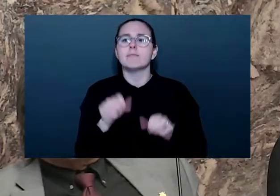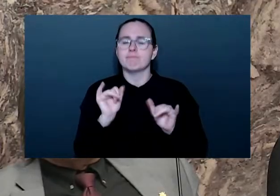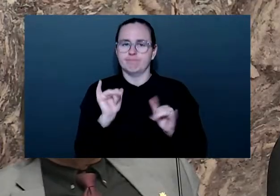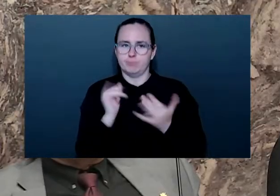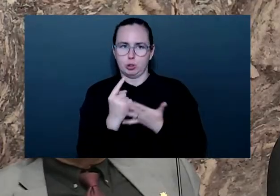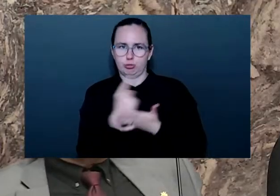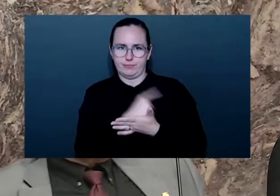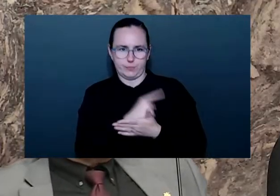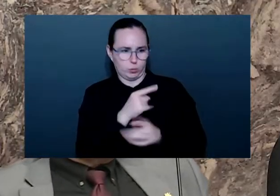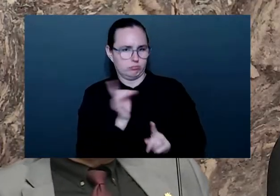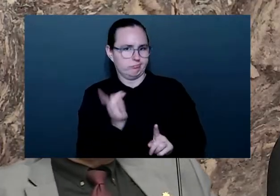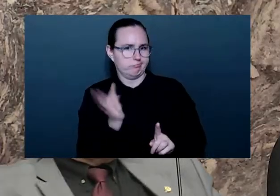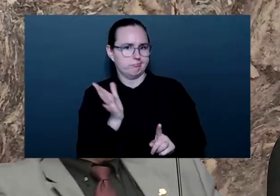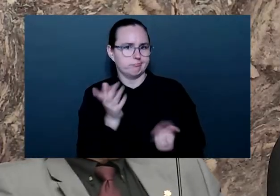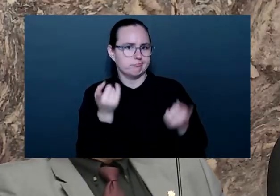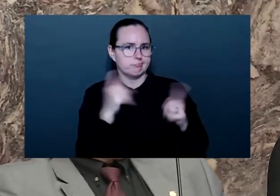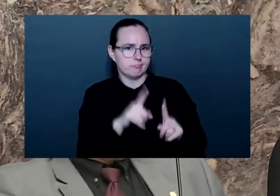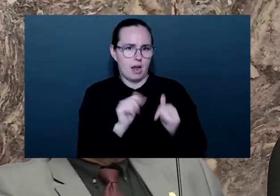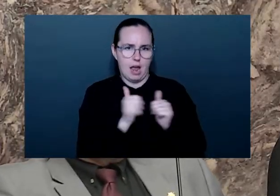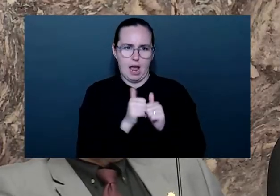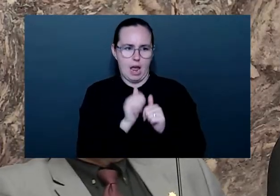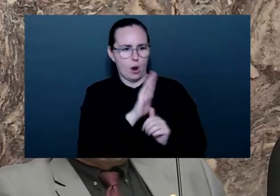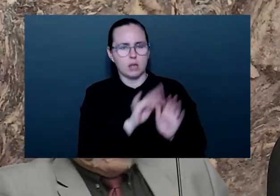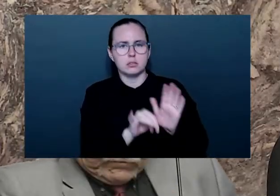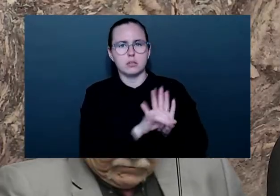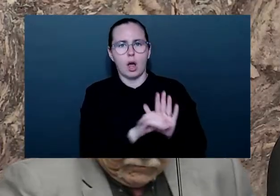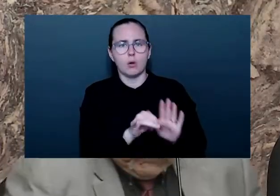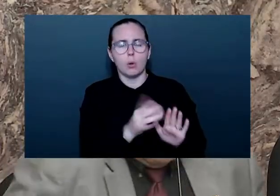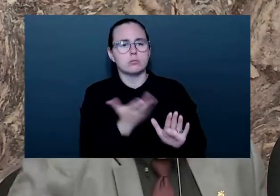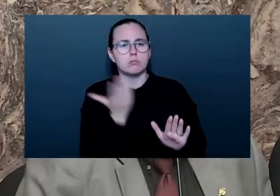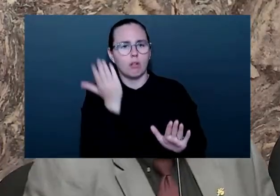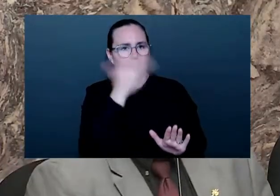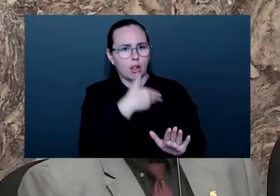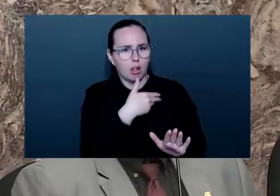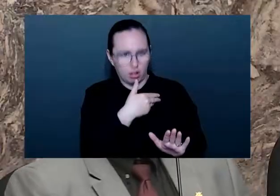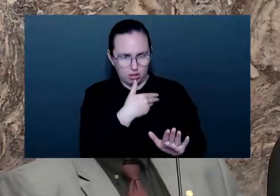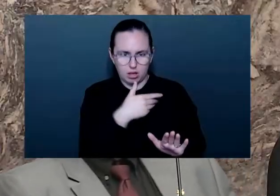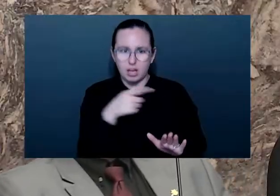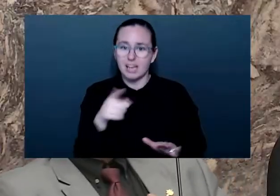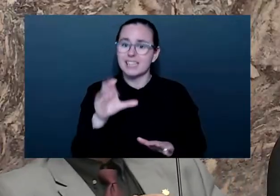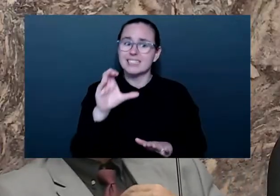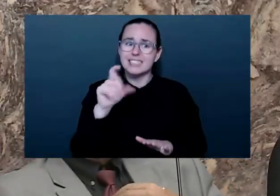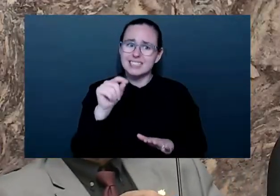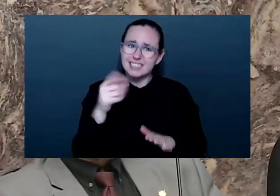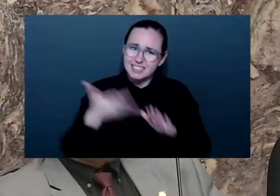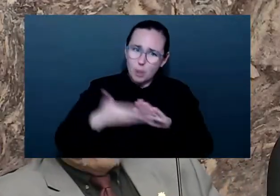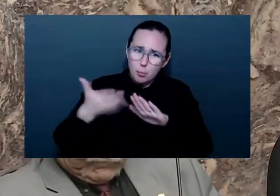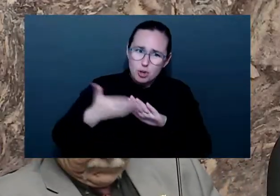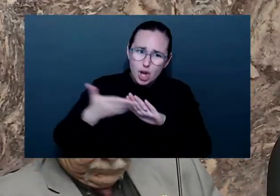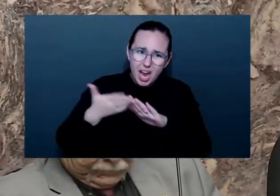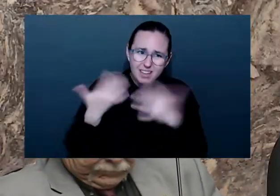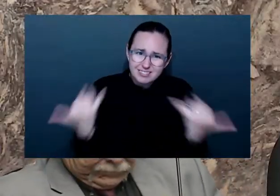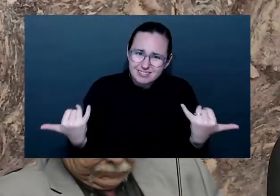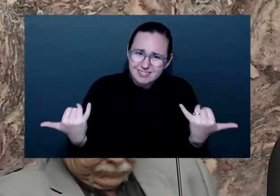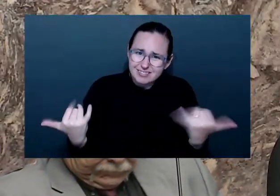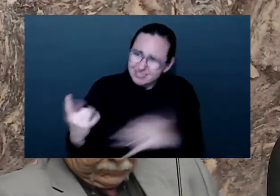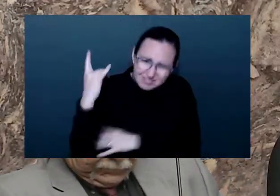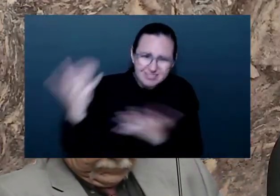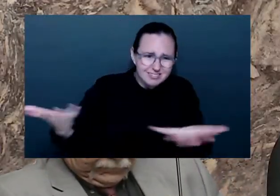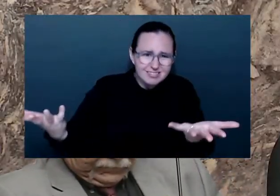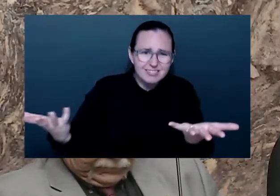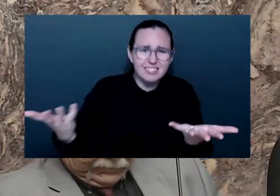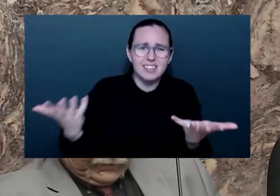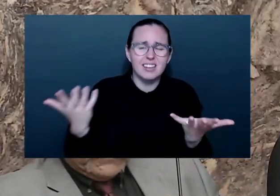CT scanner immediately. Because I'm wondering at this point how many more people have to die in Kitimat before this government makes sure that that